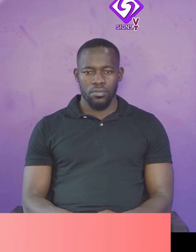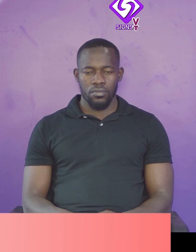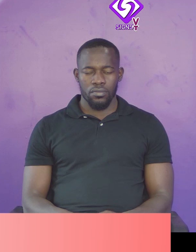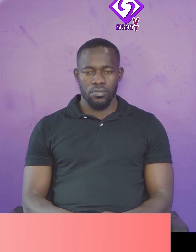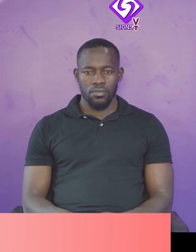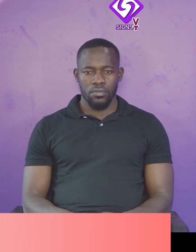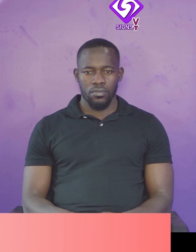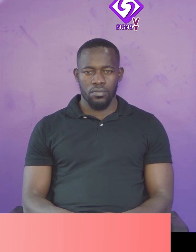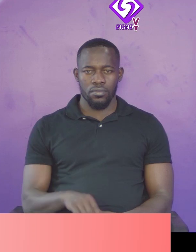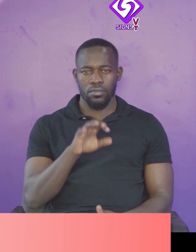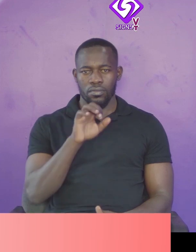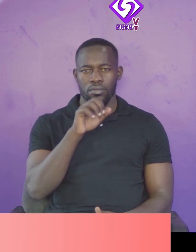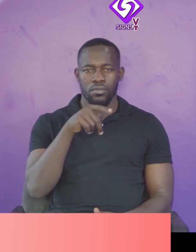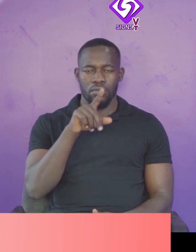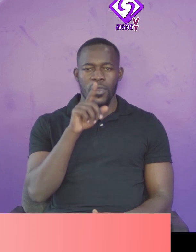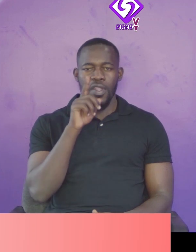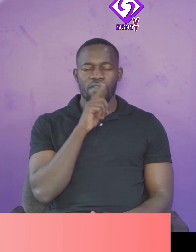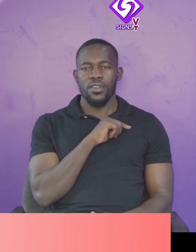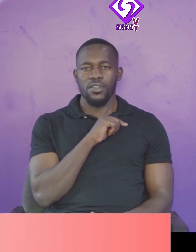the EPL action